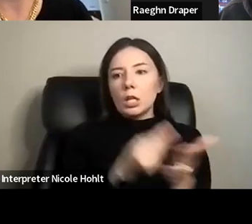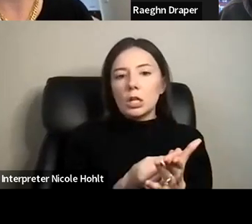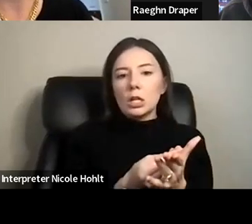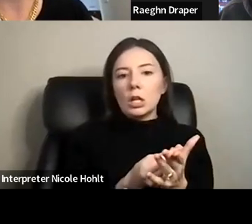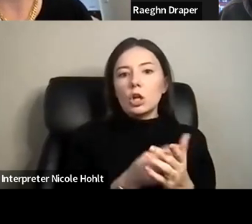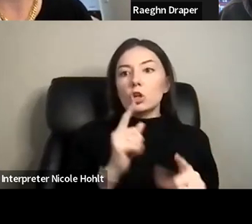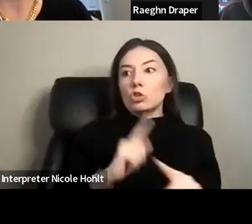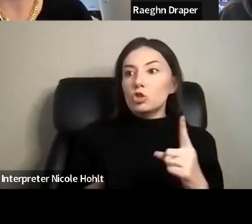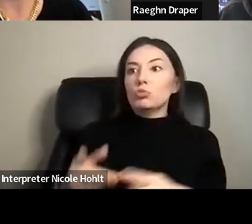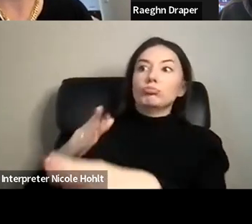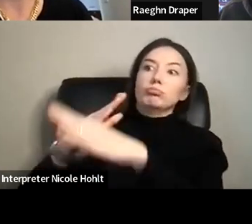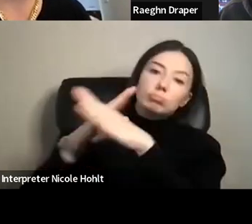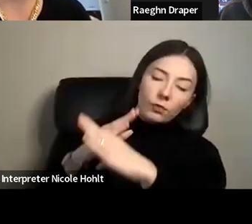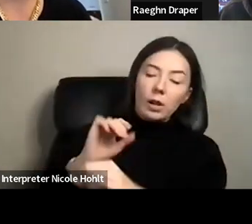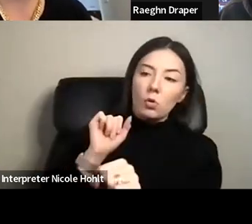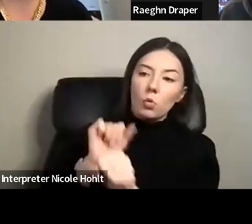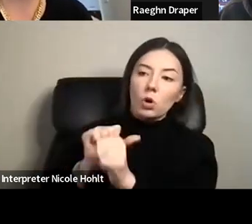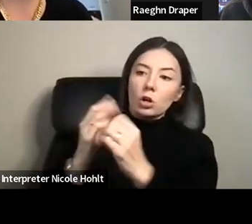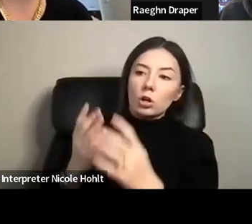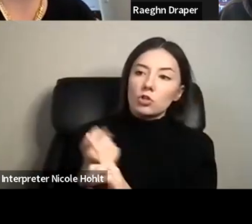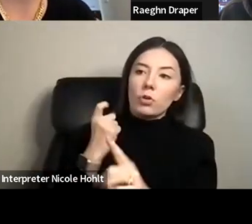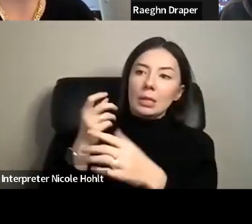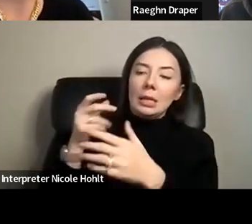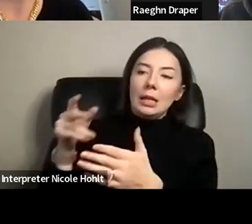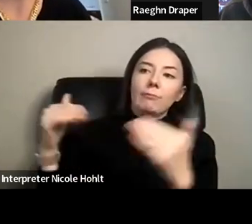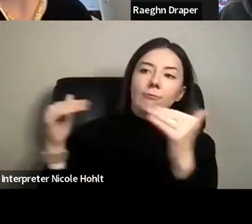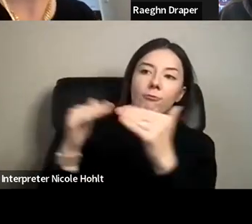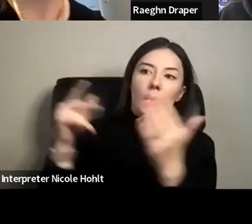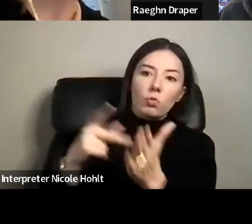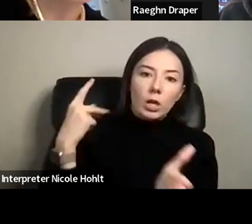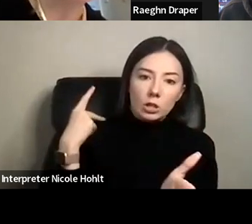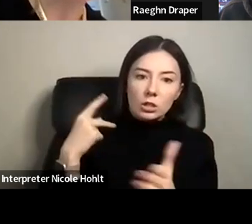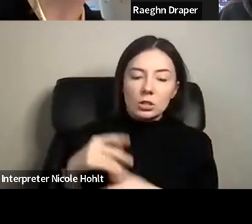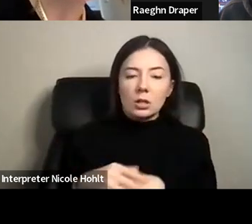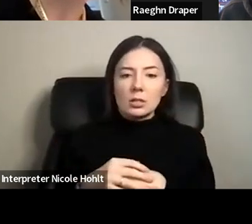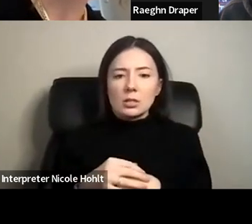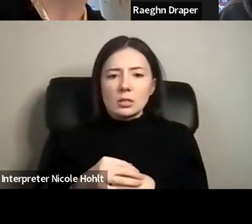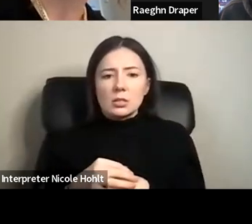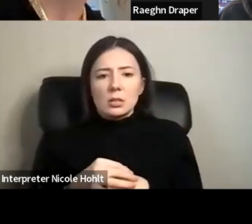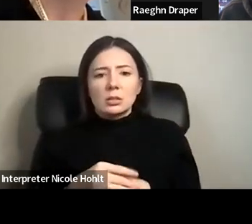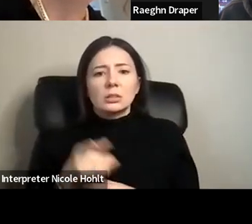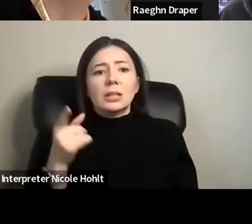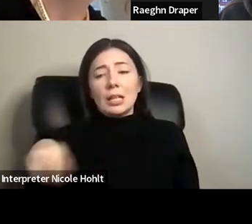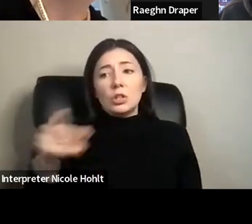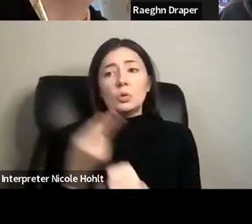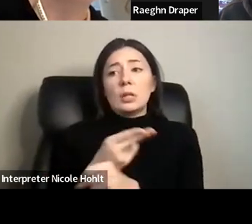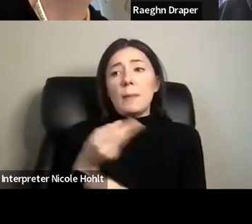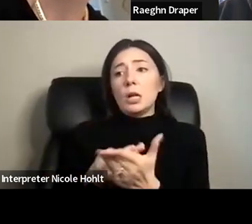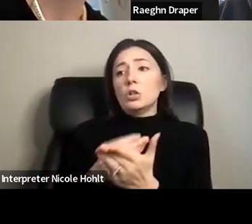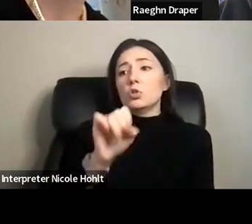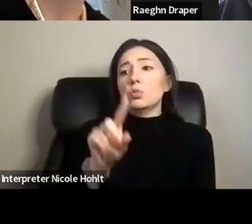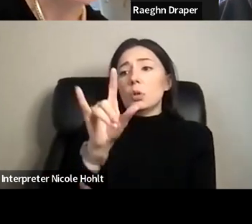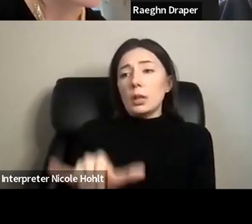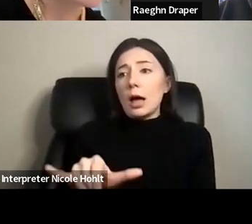by creating this and saying that this is the money to use to be lobby, and also